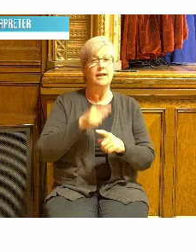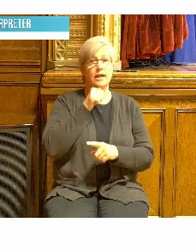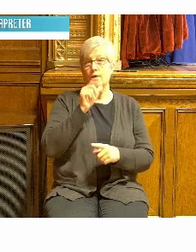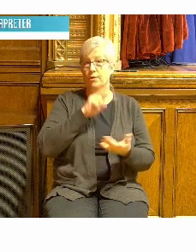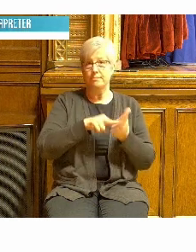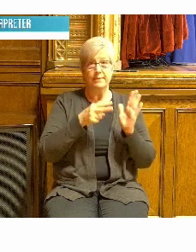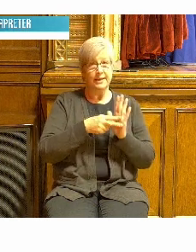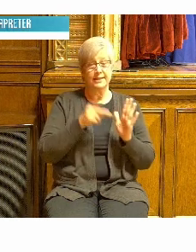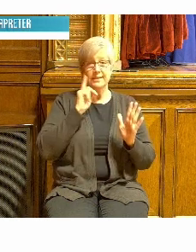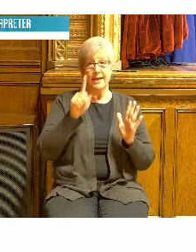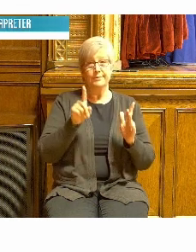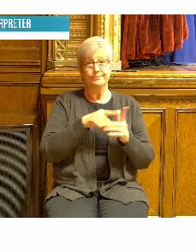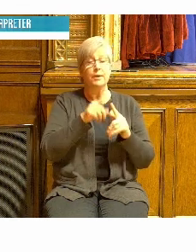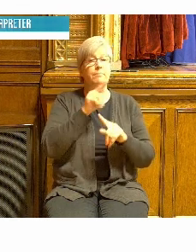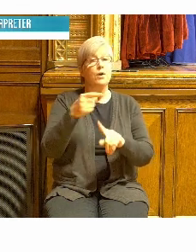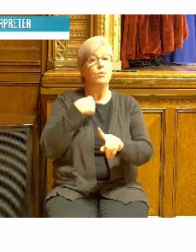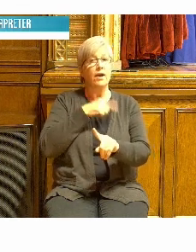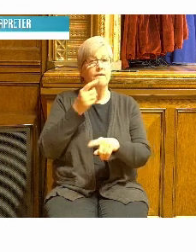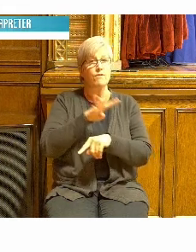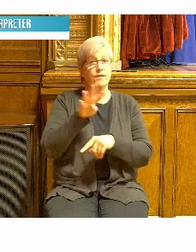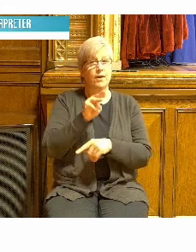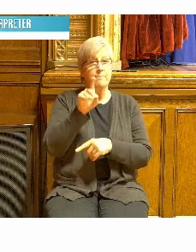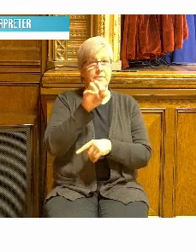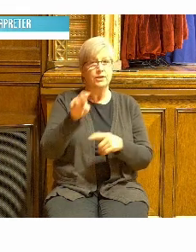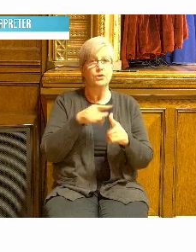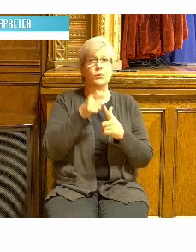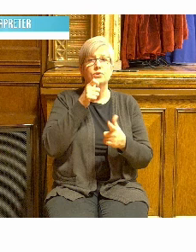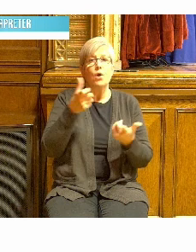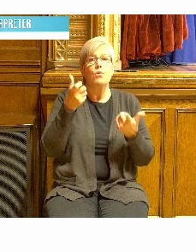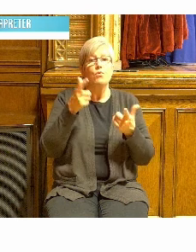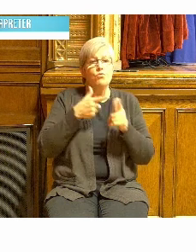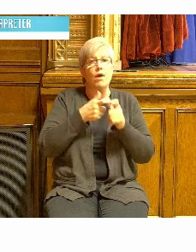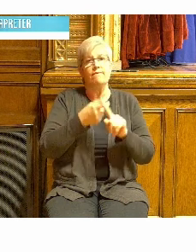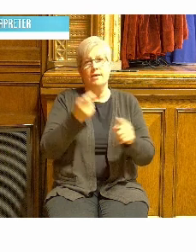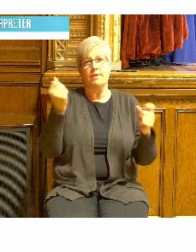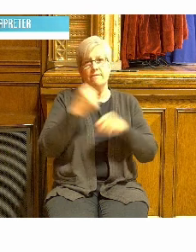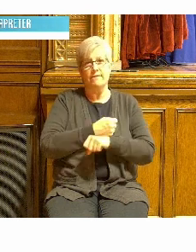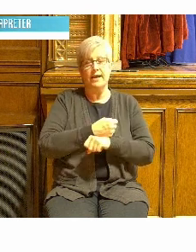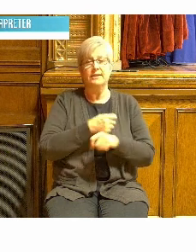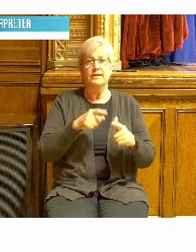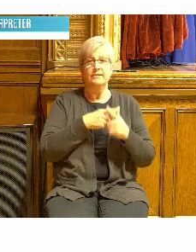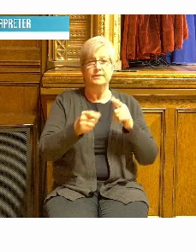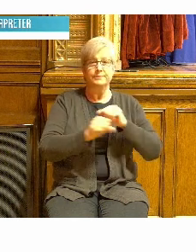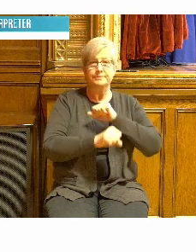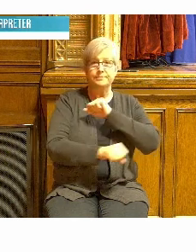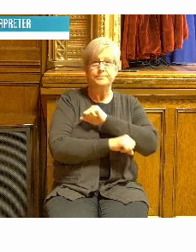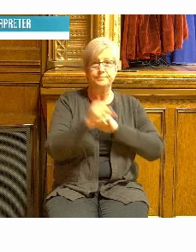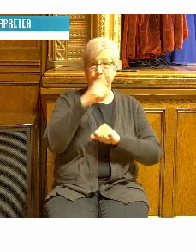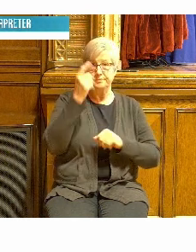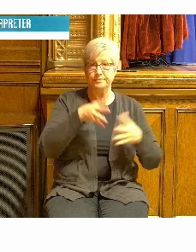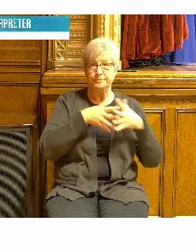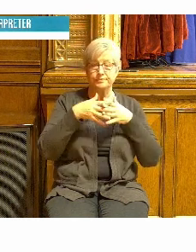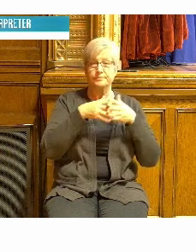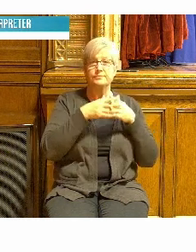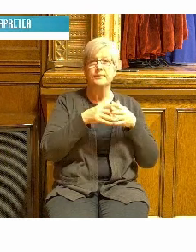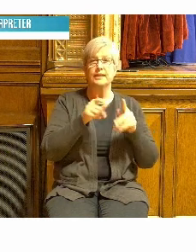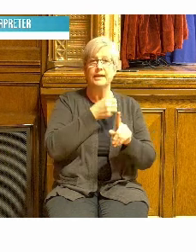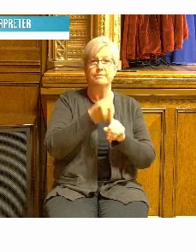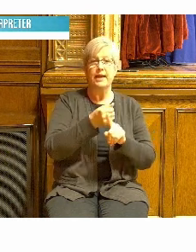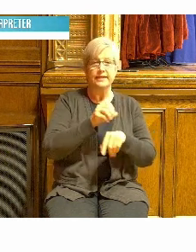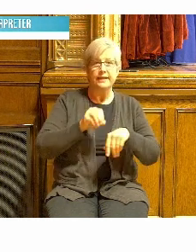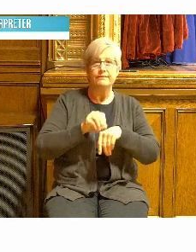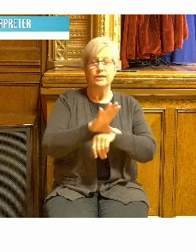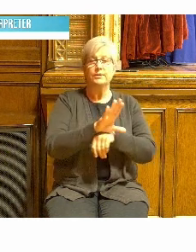mean to sound pejorative, but we are 44 million who don't run from a fight. Foundational Black American impact and